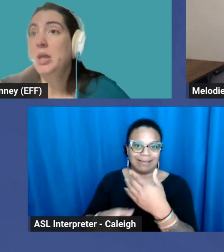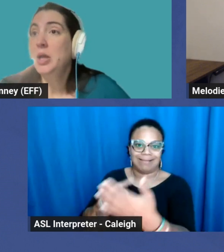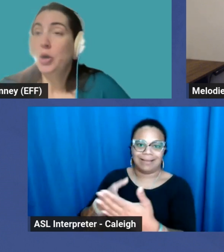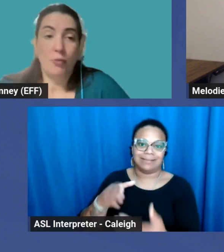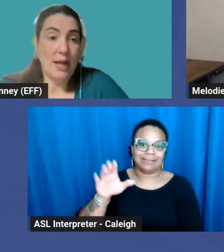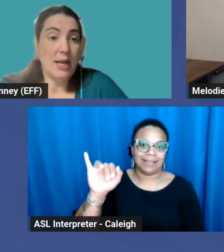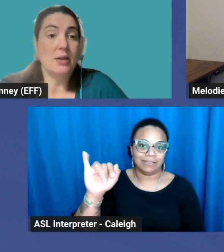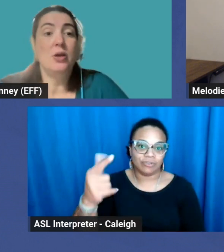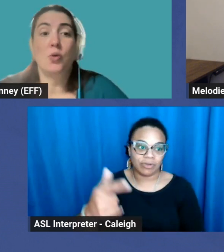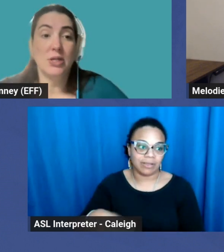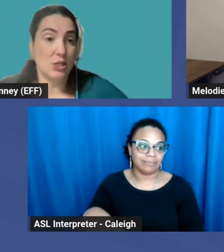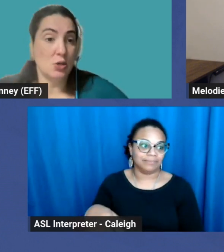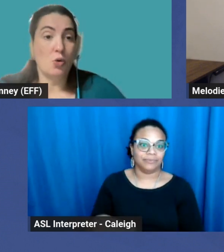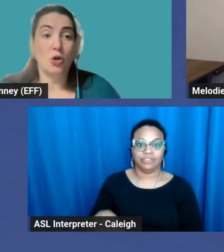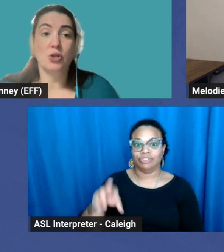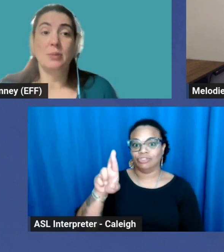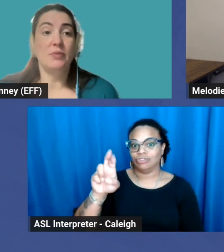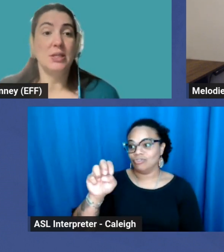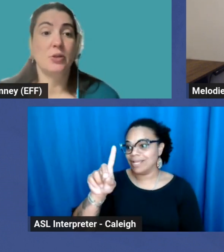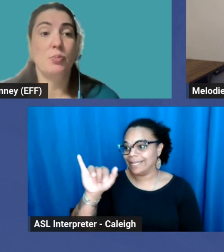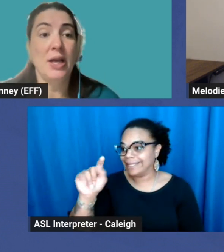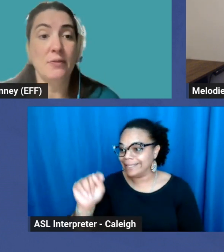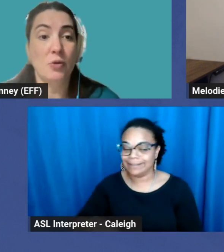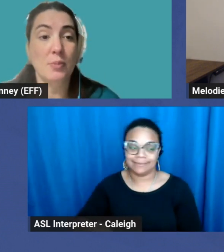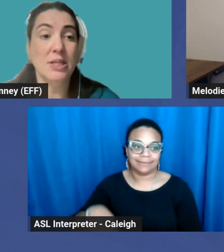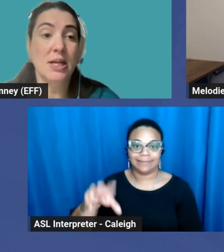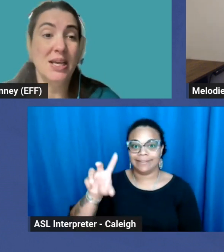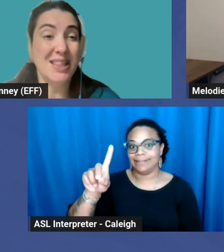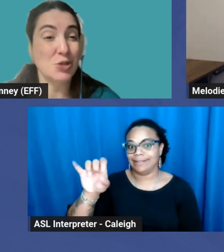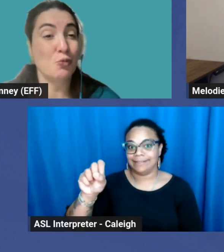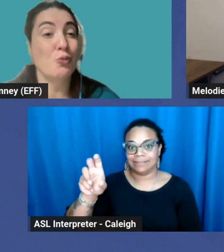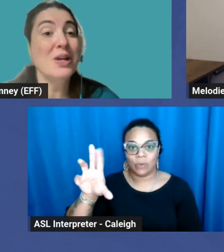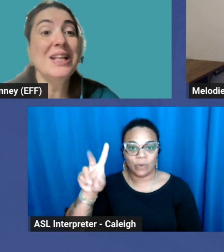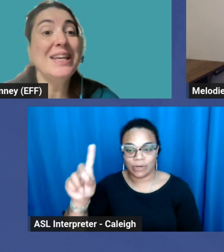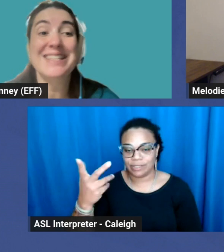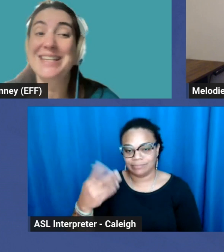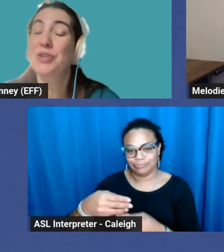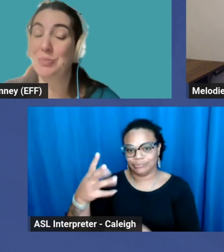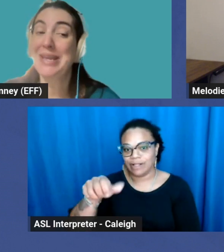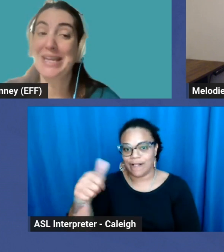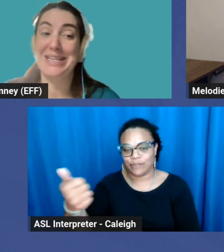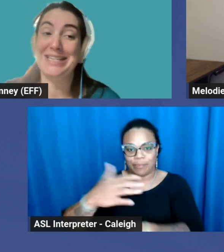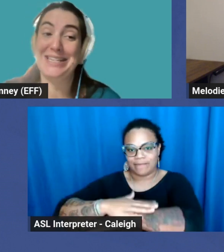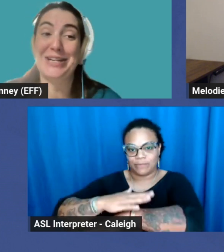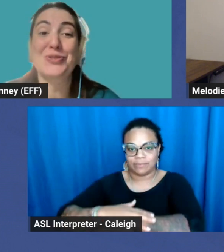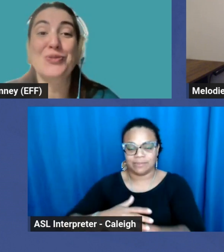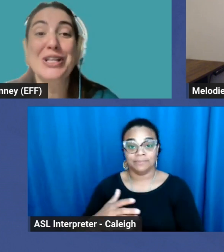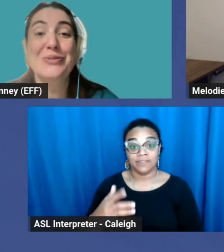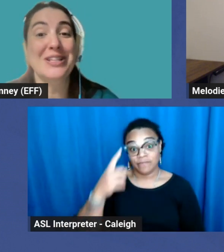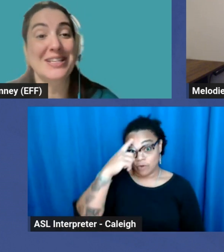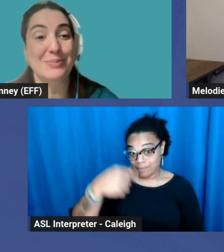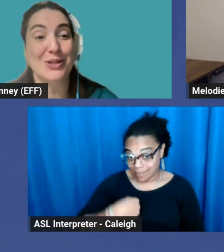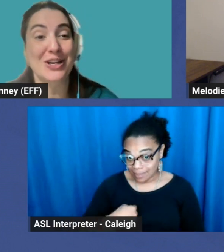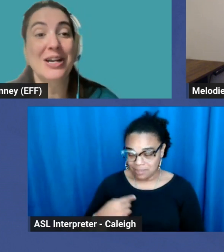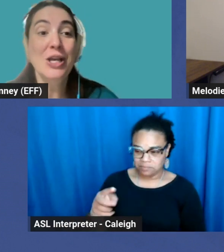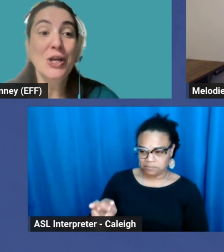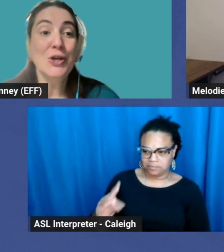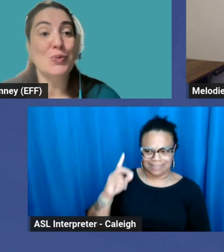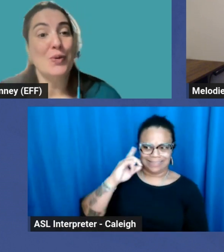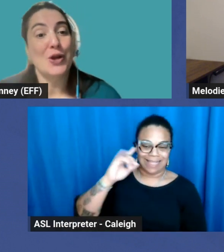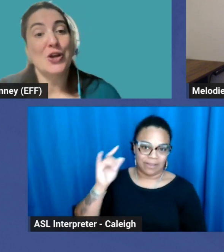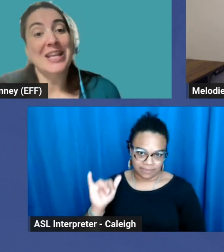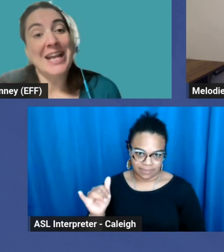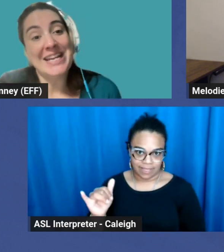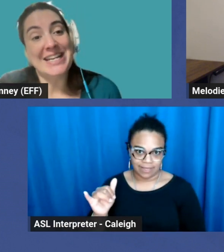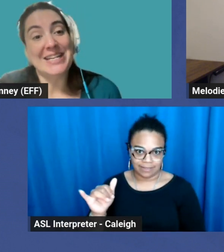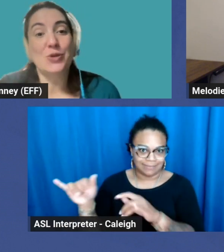or Reddit or Discord or some of these other platforms. That's really, it sounds, to me at least, it sounds really, really similar to